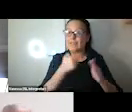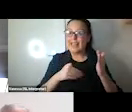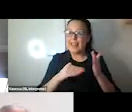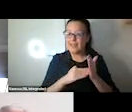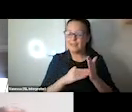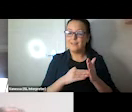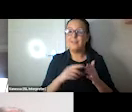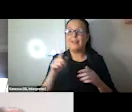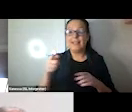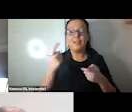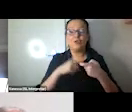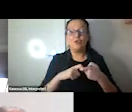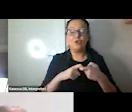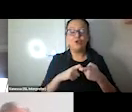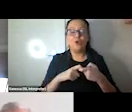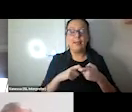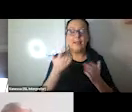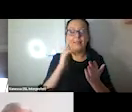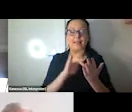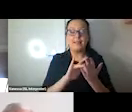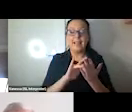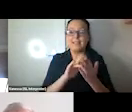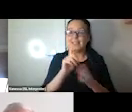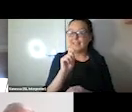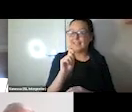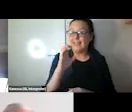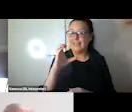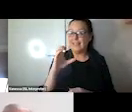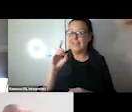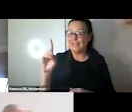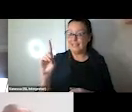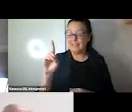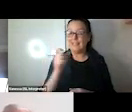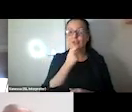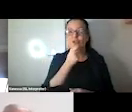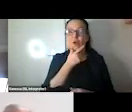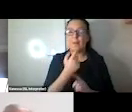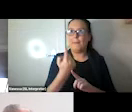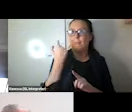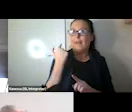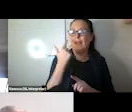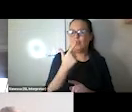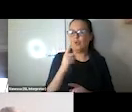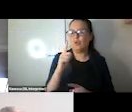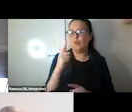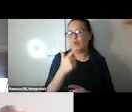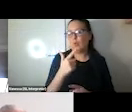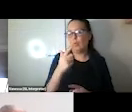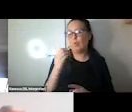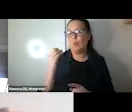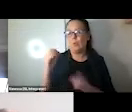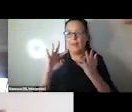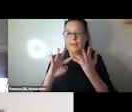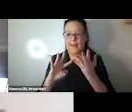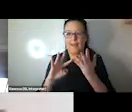Research Centre in Trinity College, Dublin as a research fellow in 2009. Since then, he